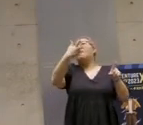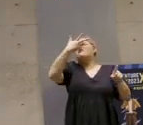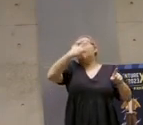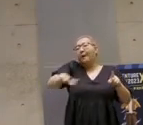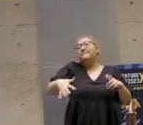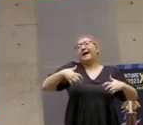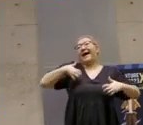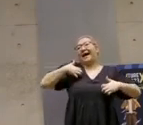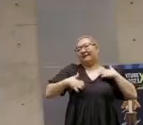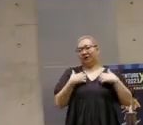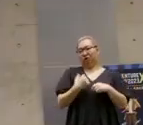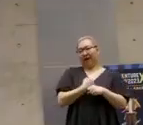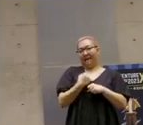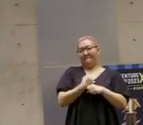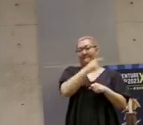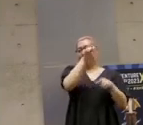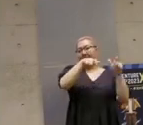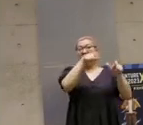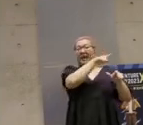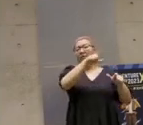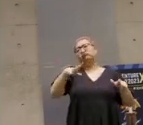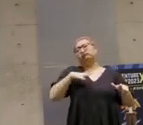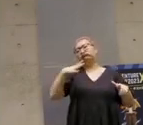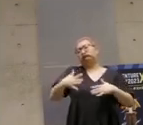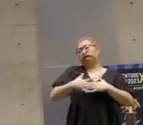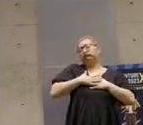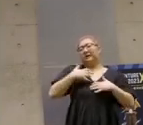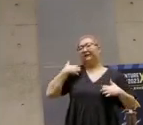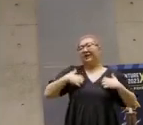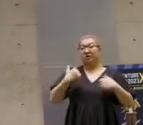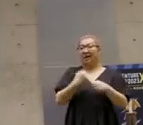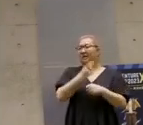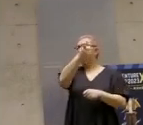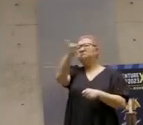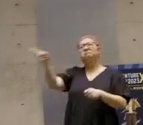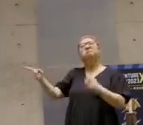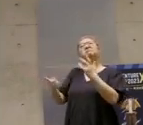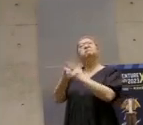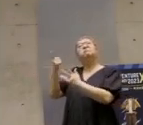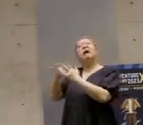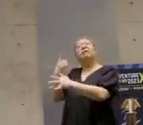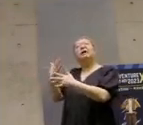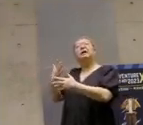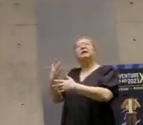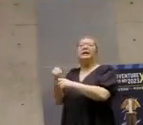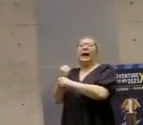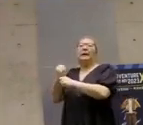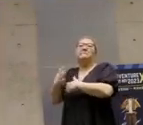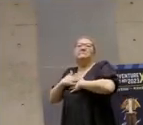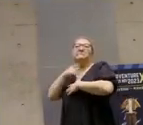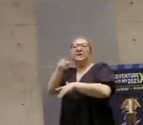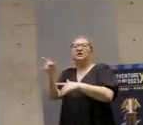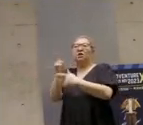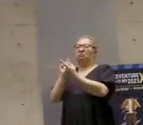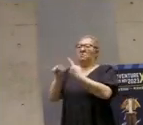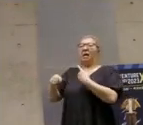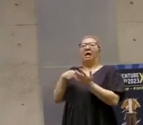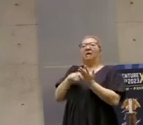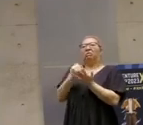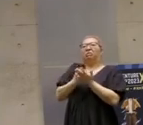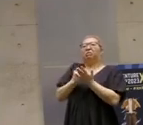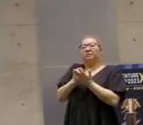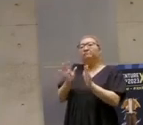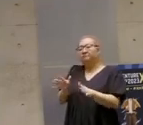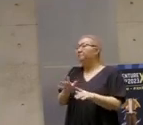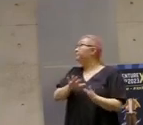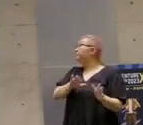interface accessible to people. Now, I'm going to focus on the mobile version, and the reason is because that's probably